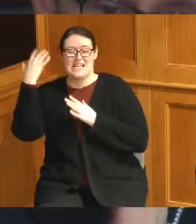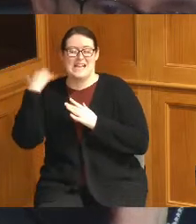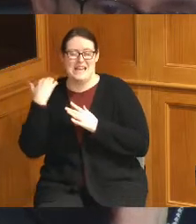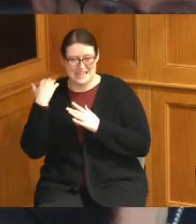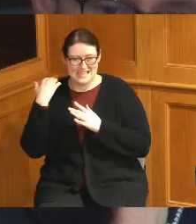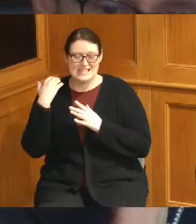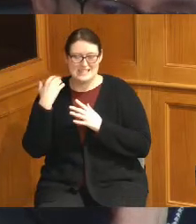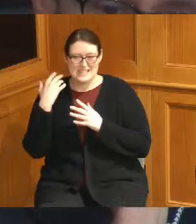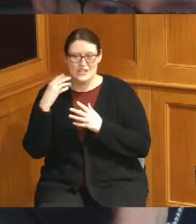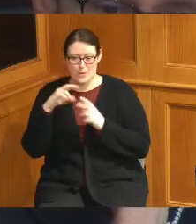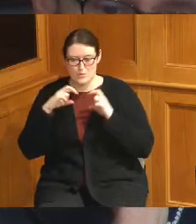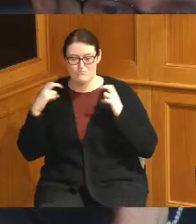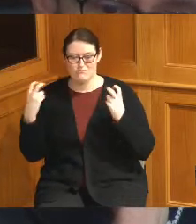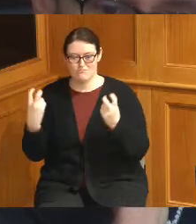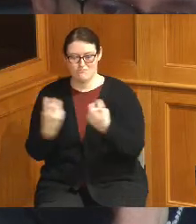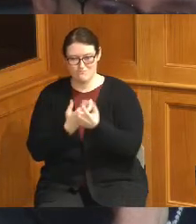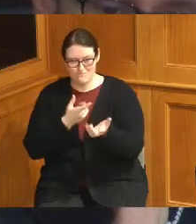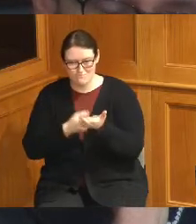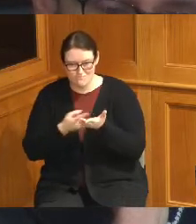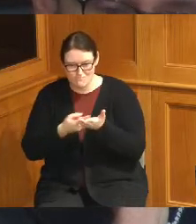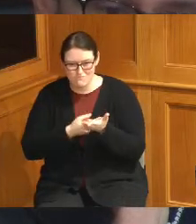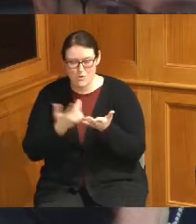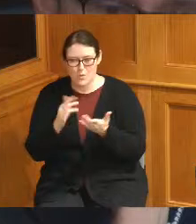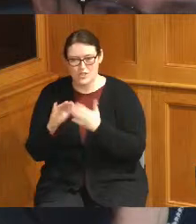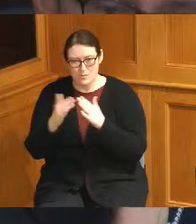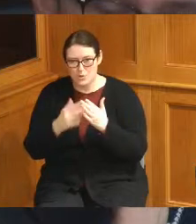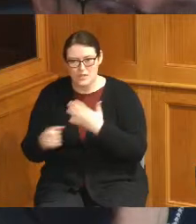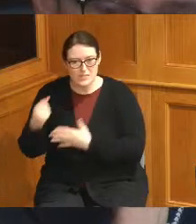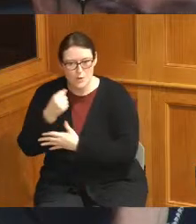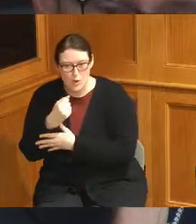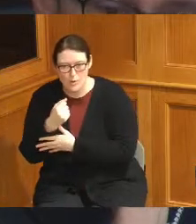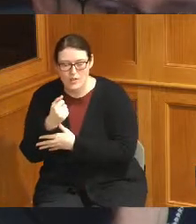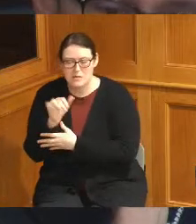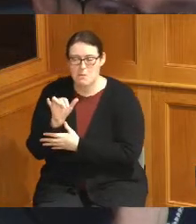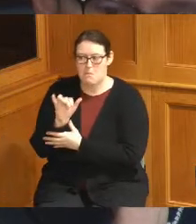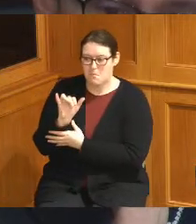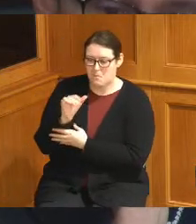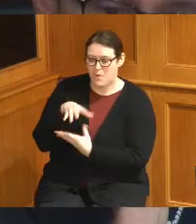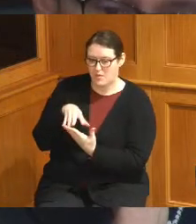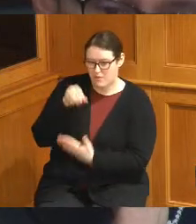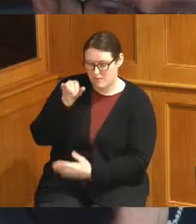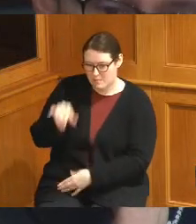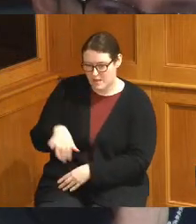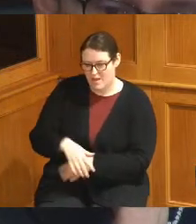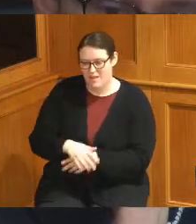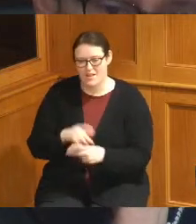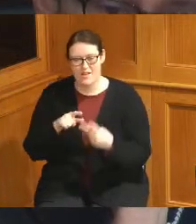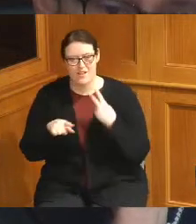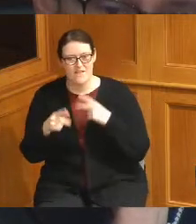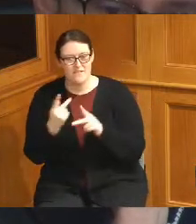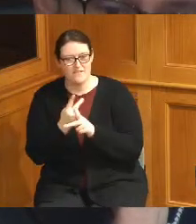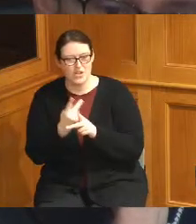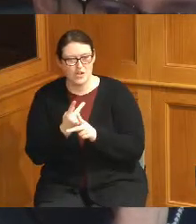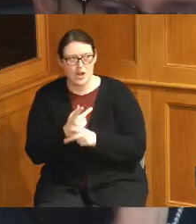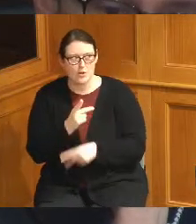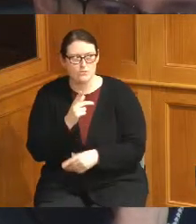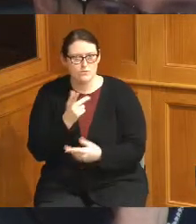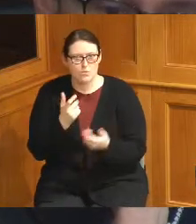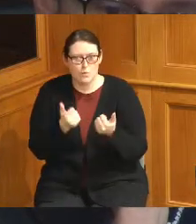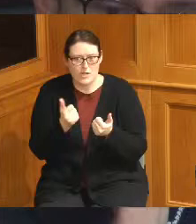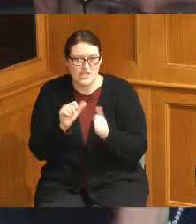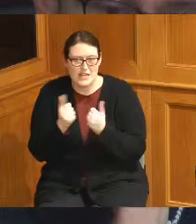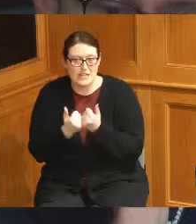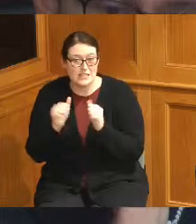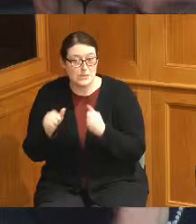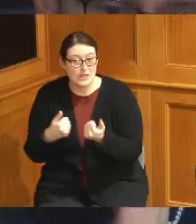better understand what the community priorities were, and then help us, figure out where the agencies were and work through all those processes.